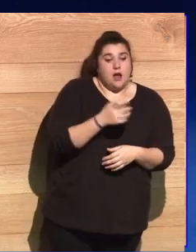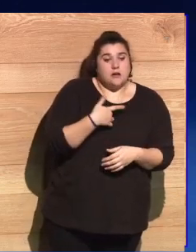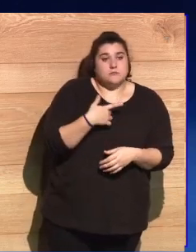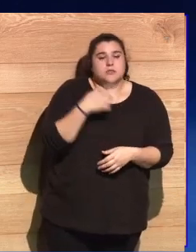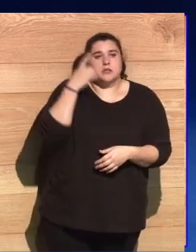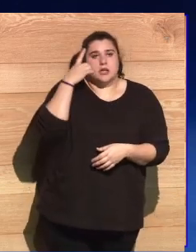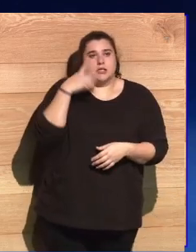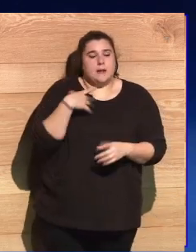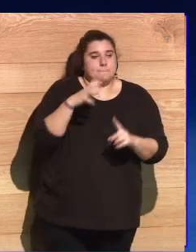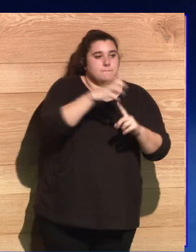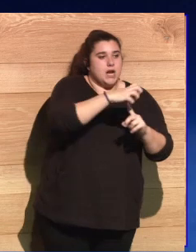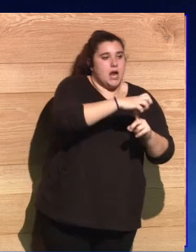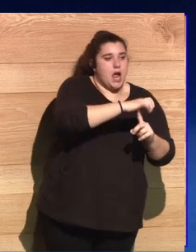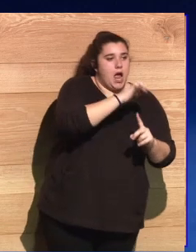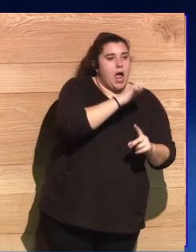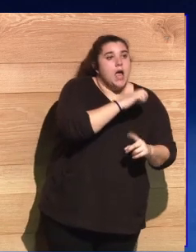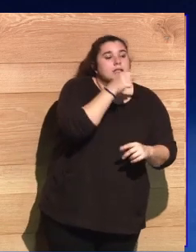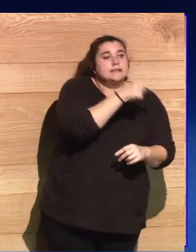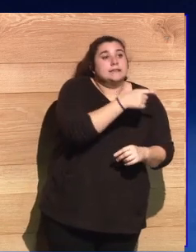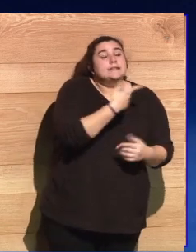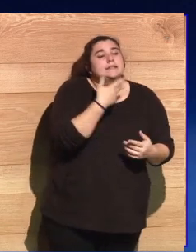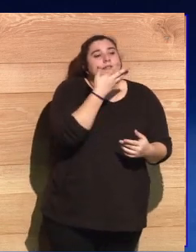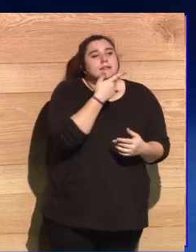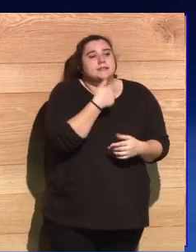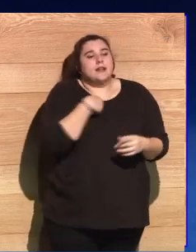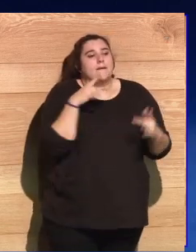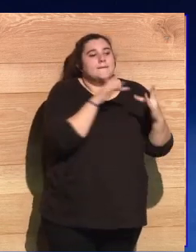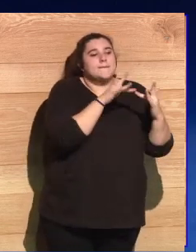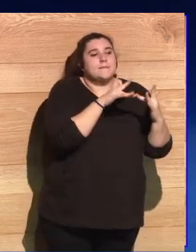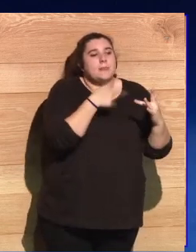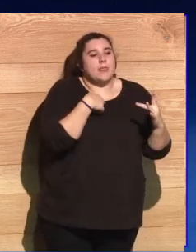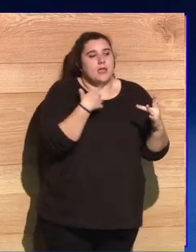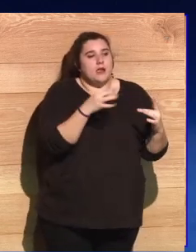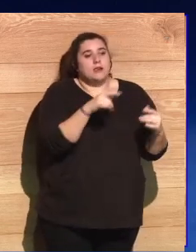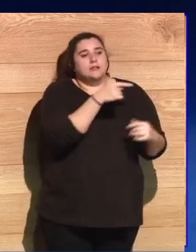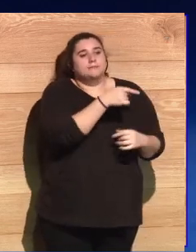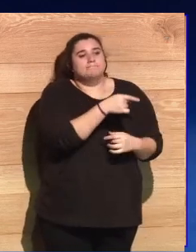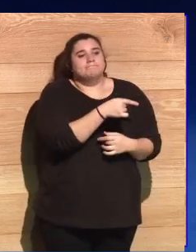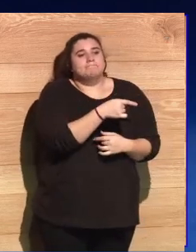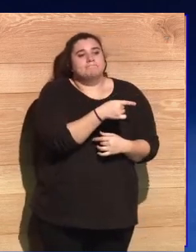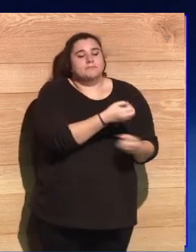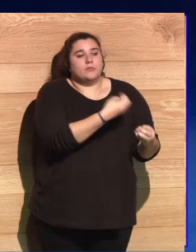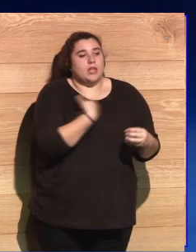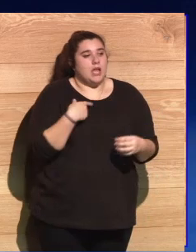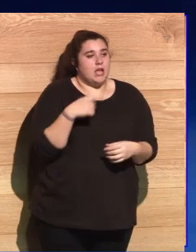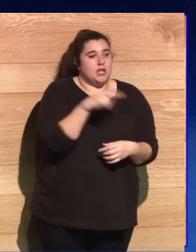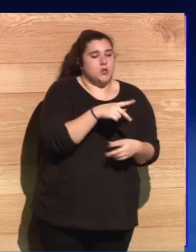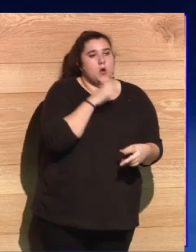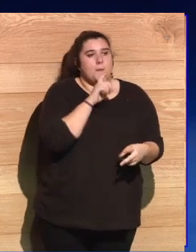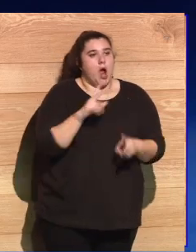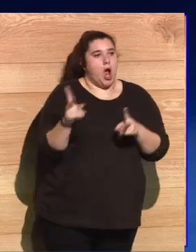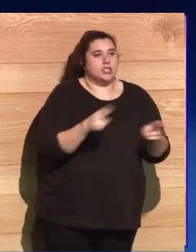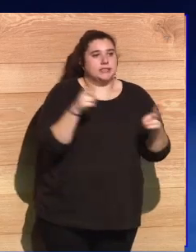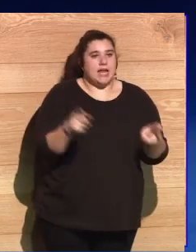Park who say that, oh, this would make a good Netflix 6-part series, you know. And I